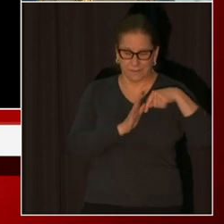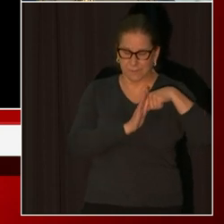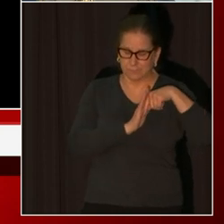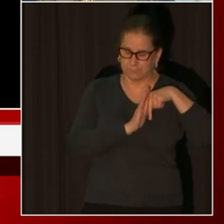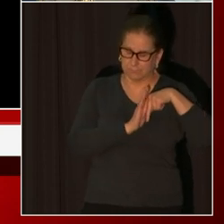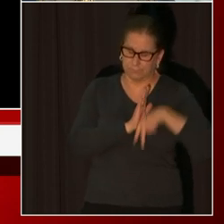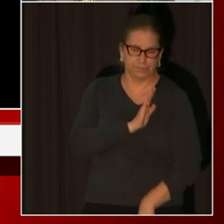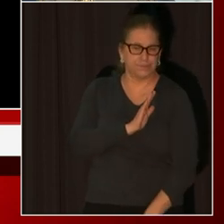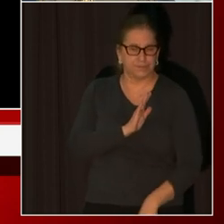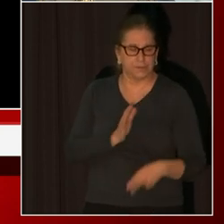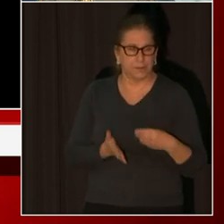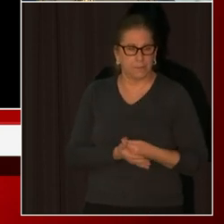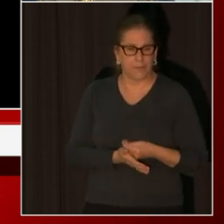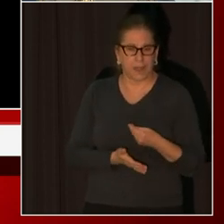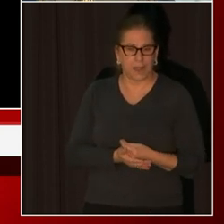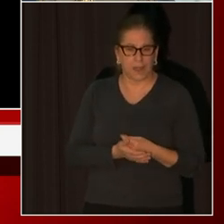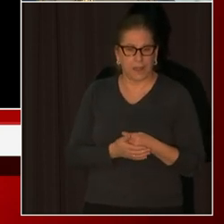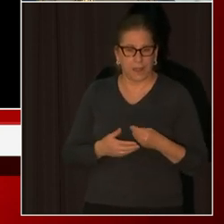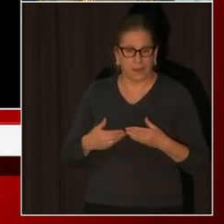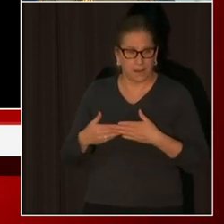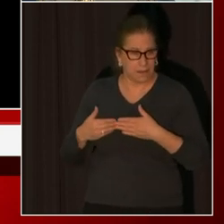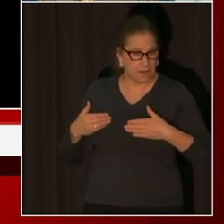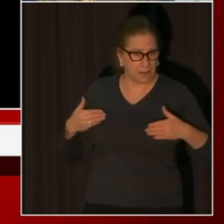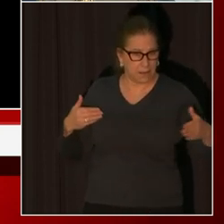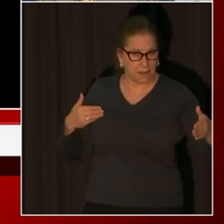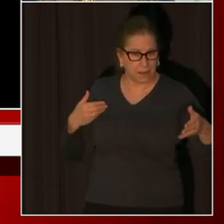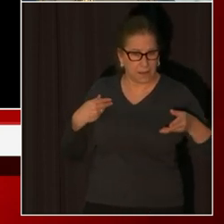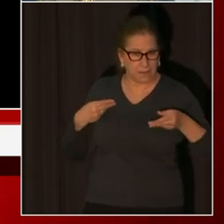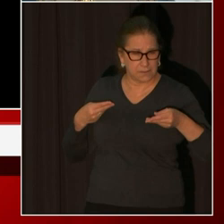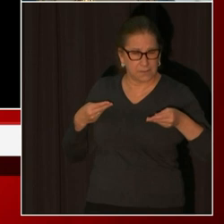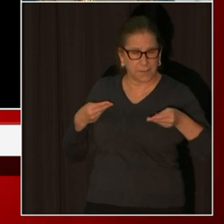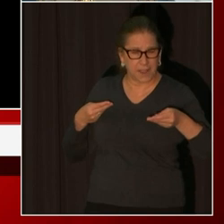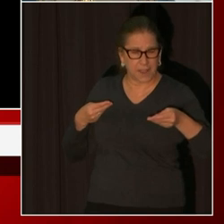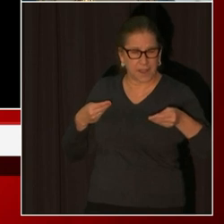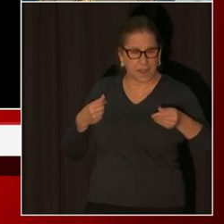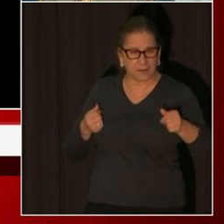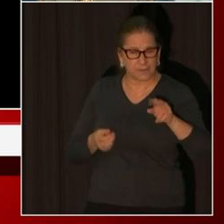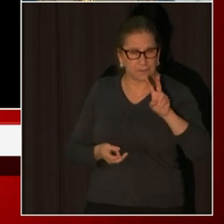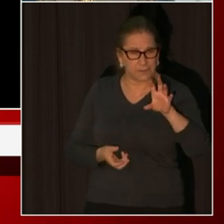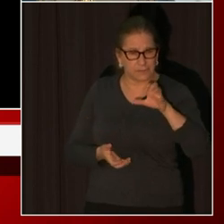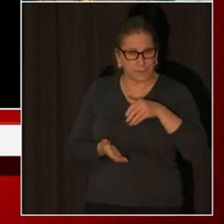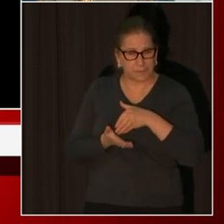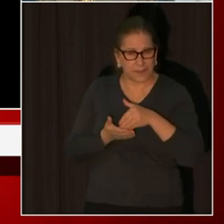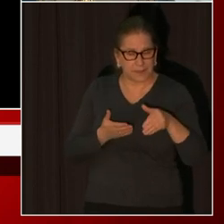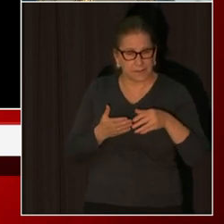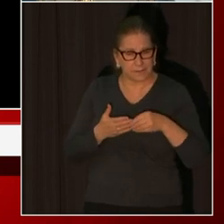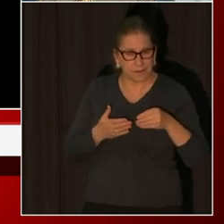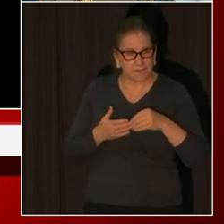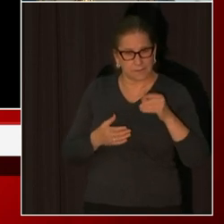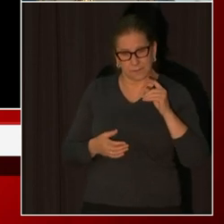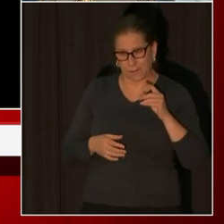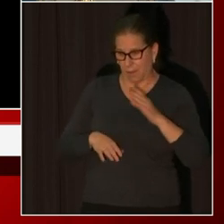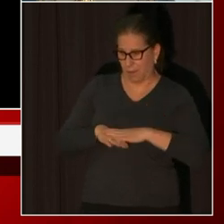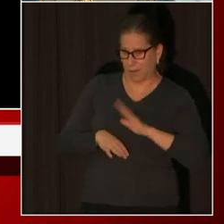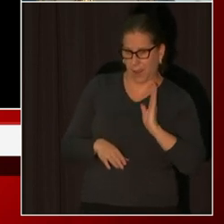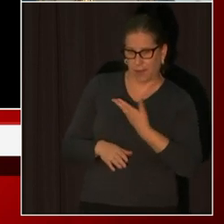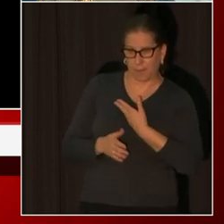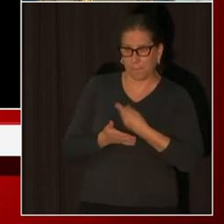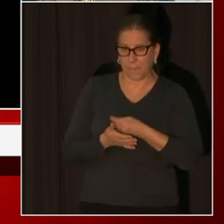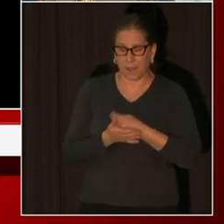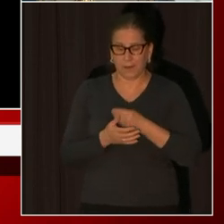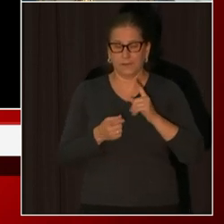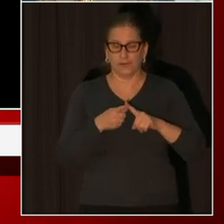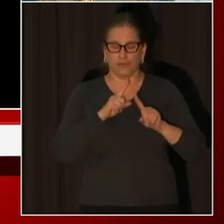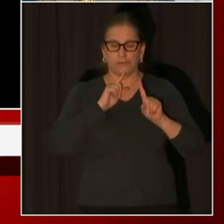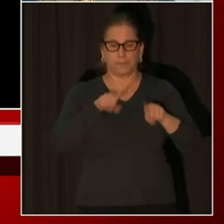spent $200 million of our funds in response and recovery, and those costs will continue to grow